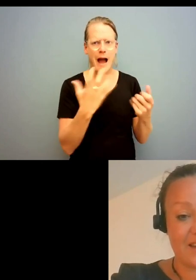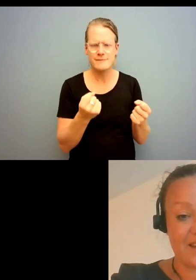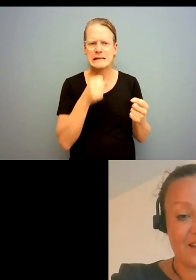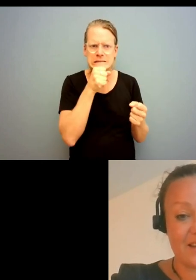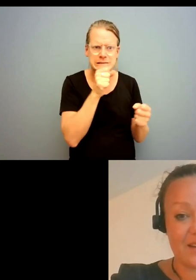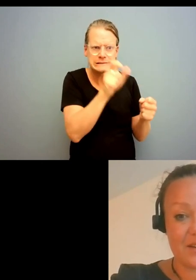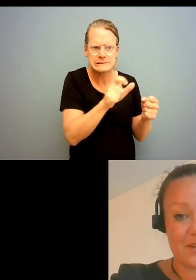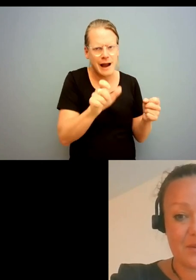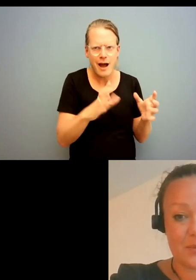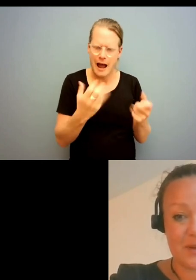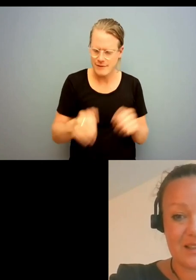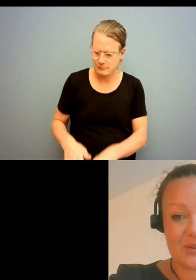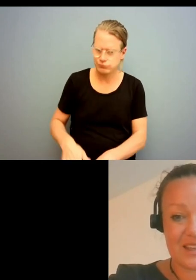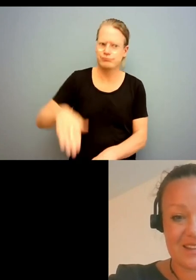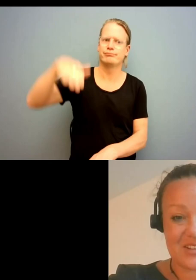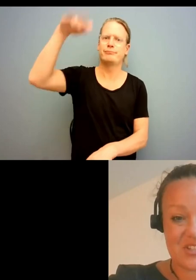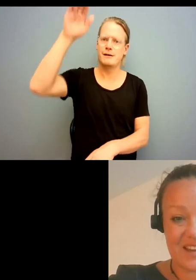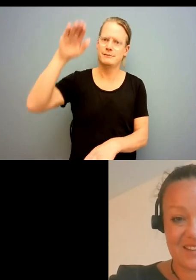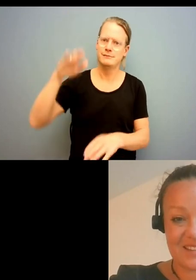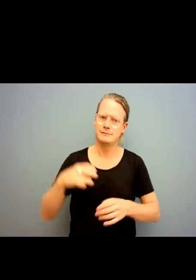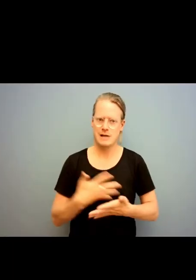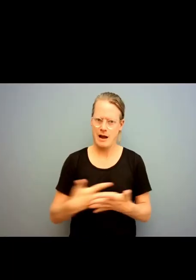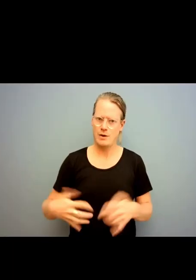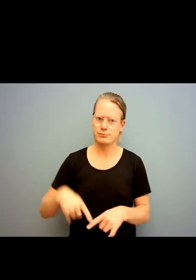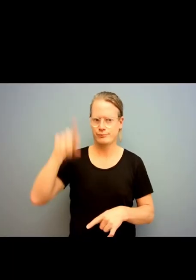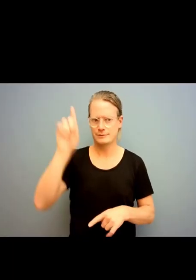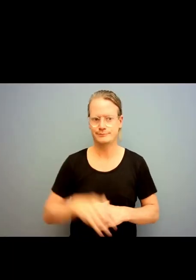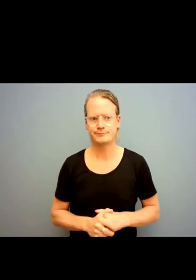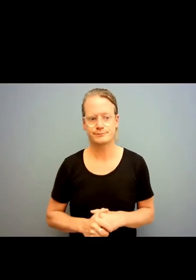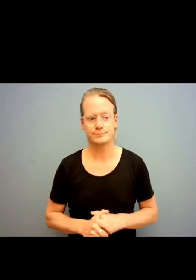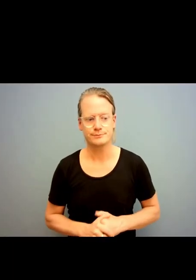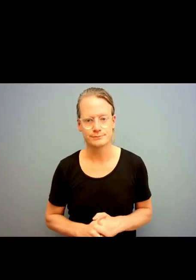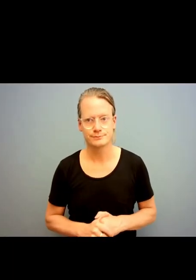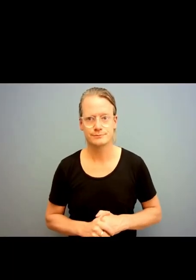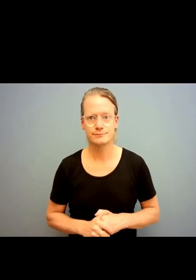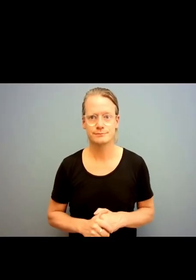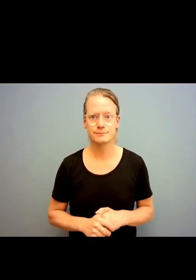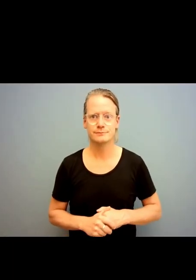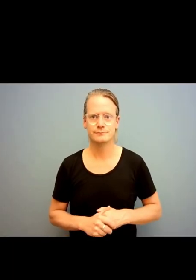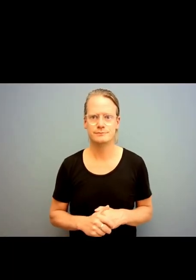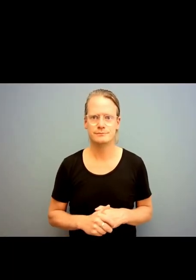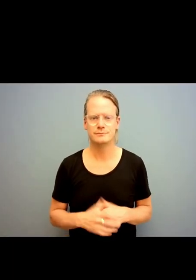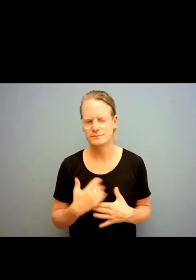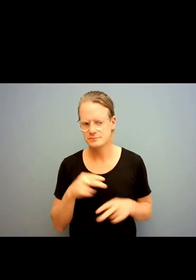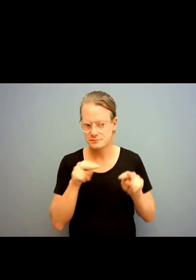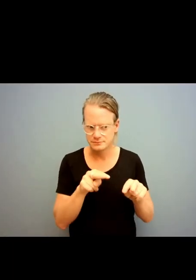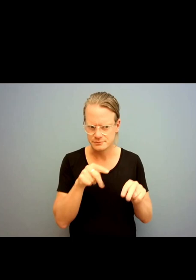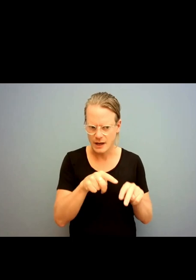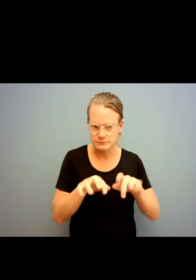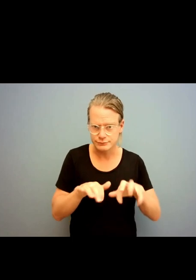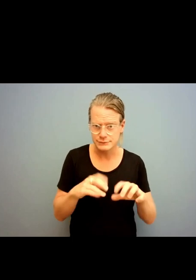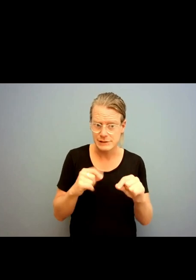I will look in the chat if there is any questions to Cecilia Marie or to